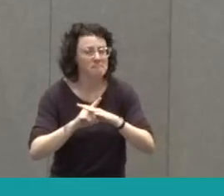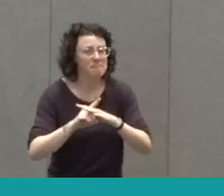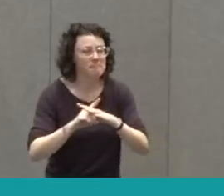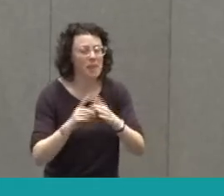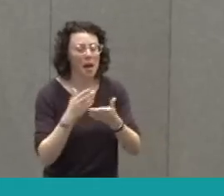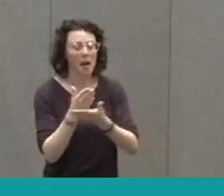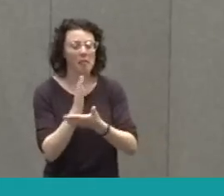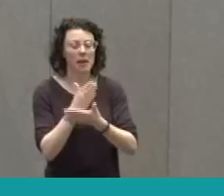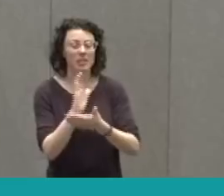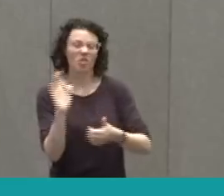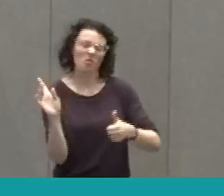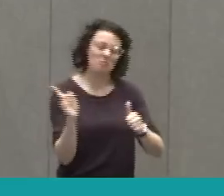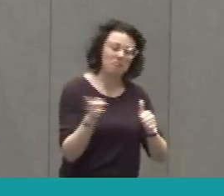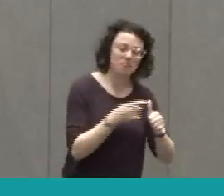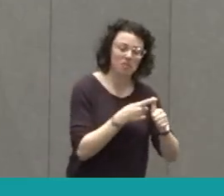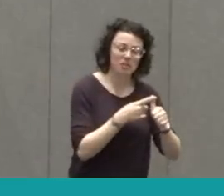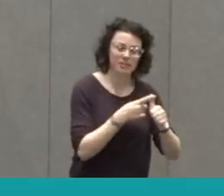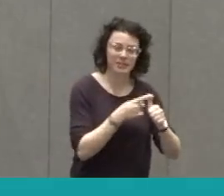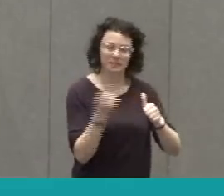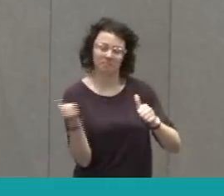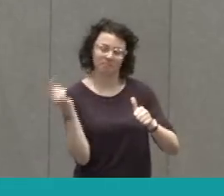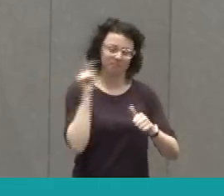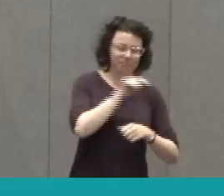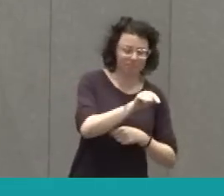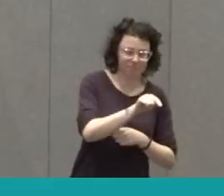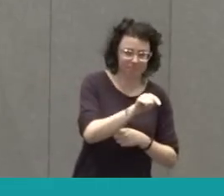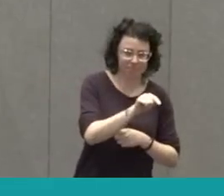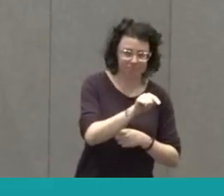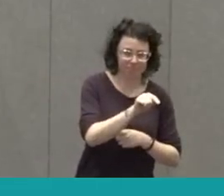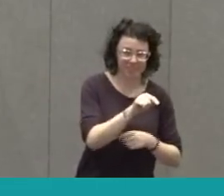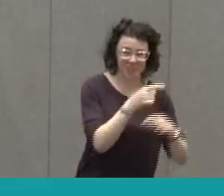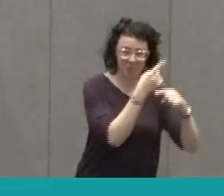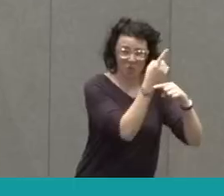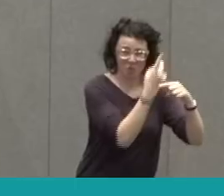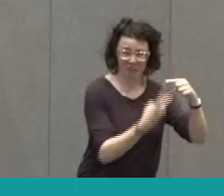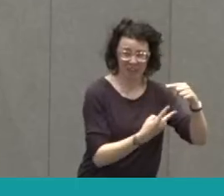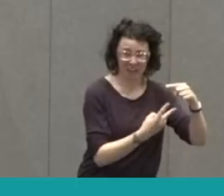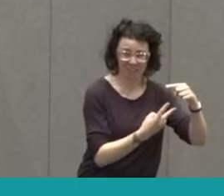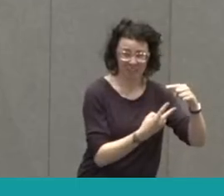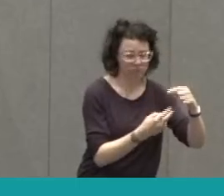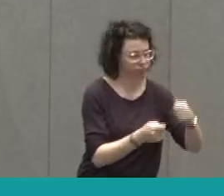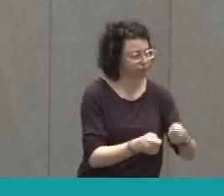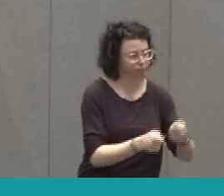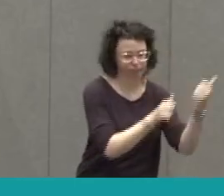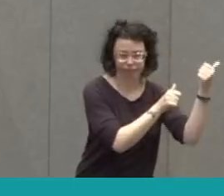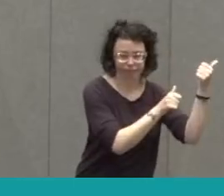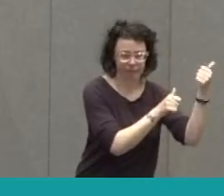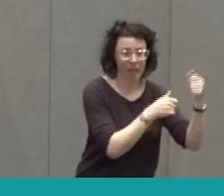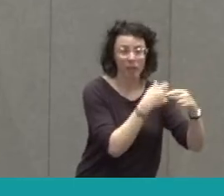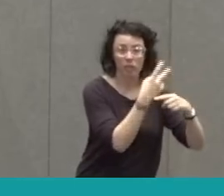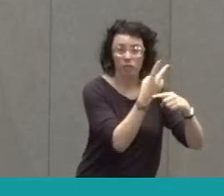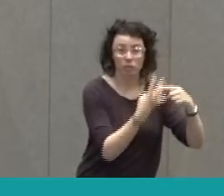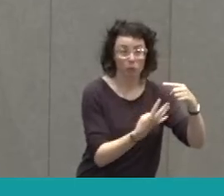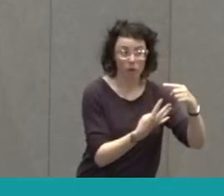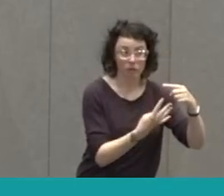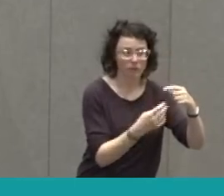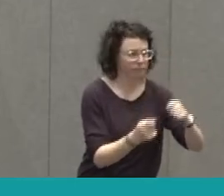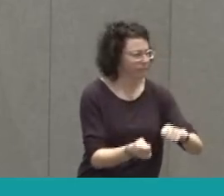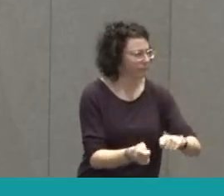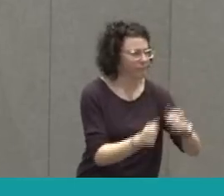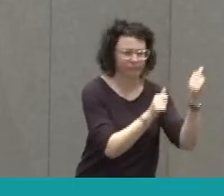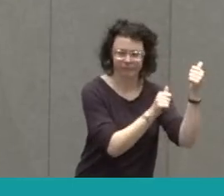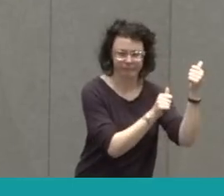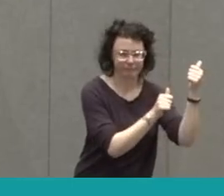one. My 1/2 and my 2/4 didn't work. But if I kept working through